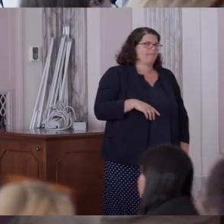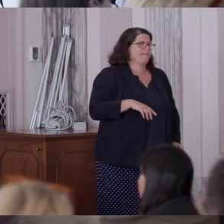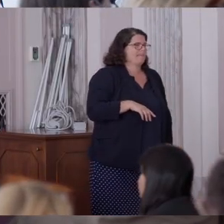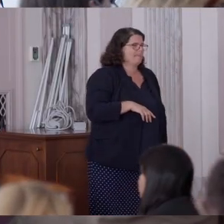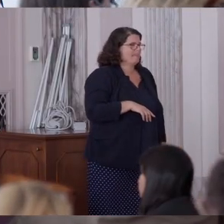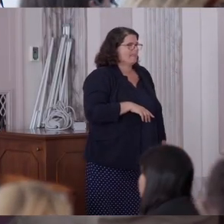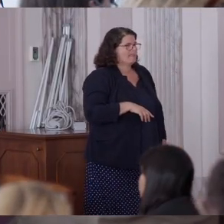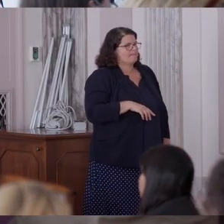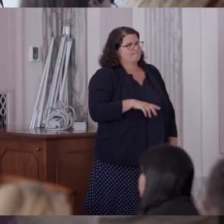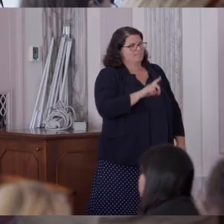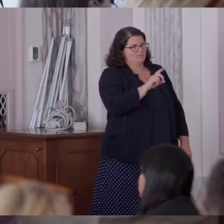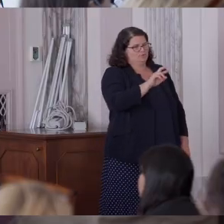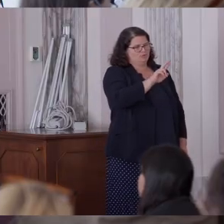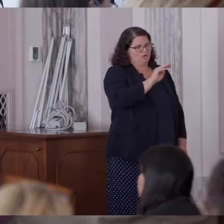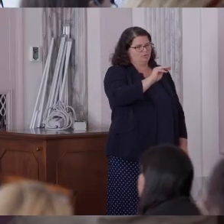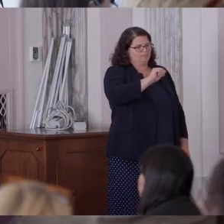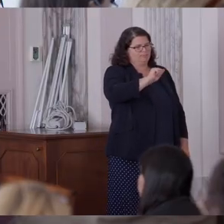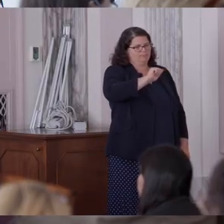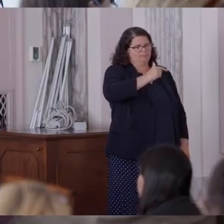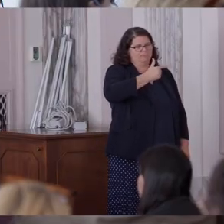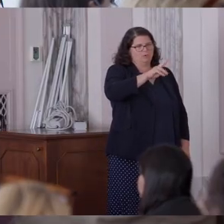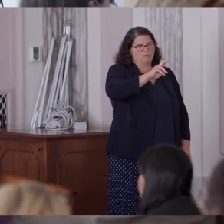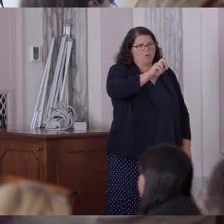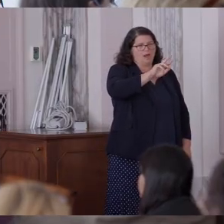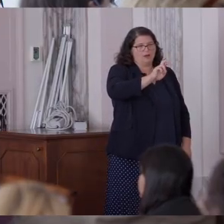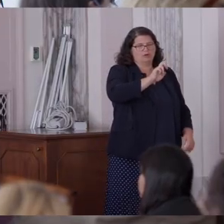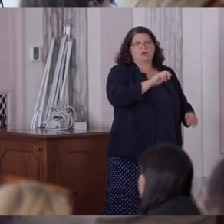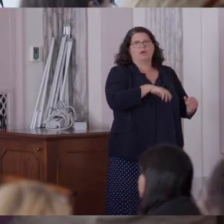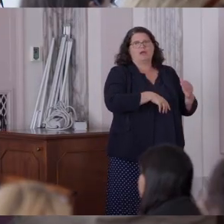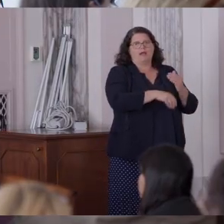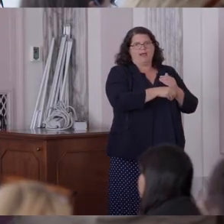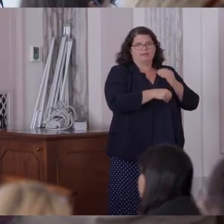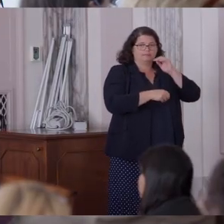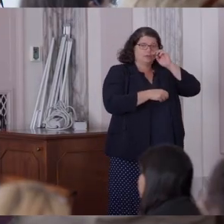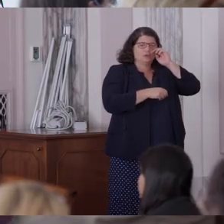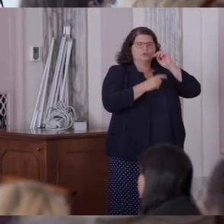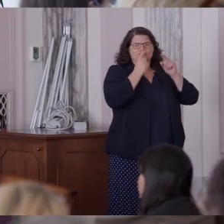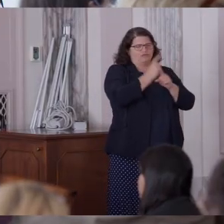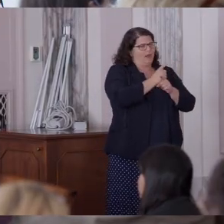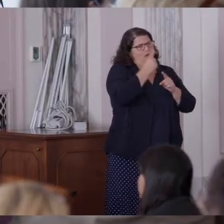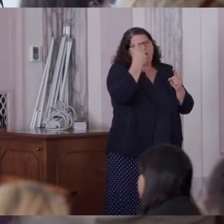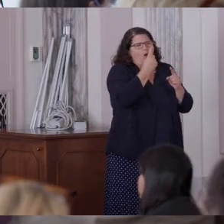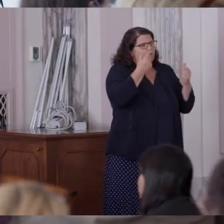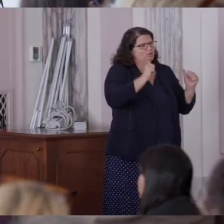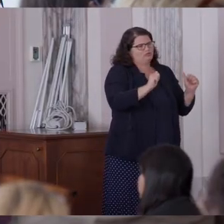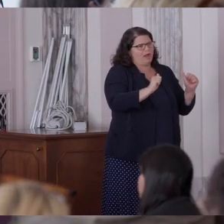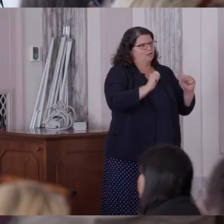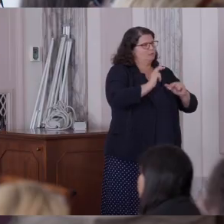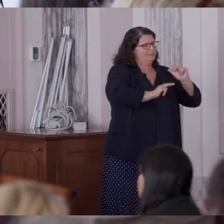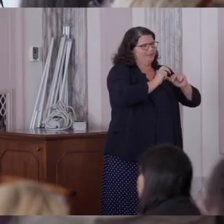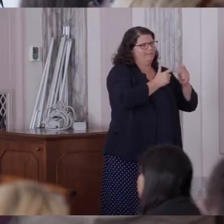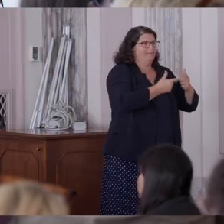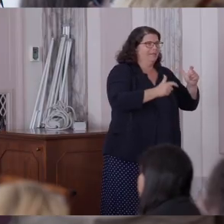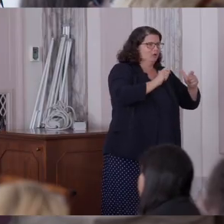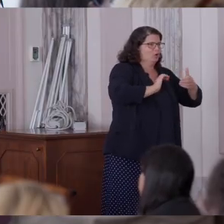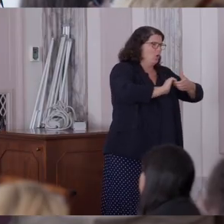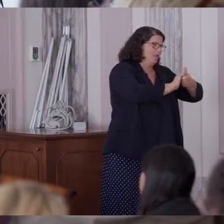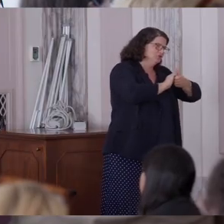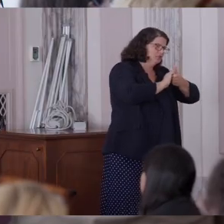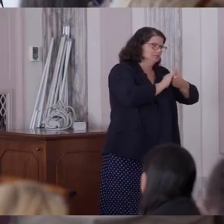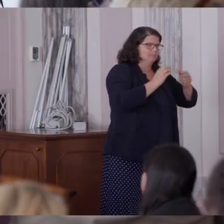what Corey said. One, we're always trying to build bigger coalitions and build bigger tents. So there used to be, so there's